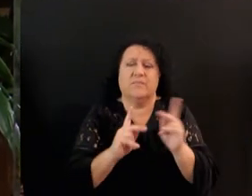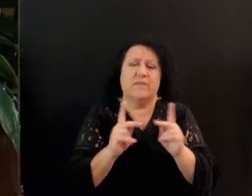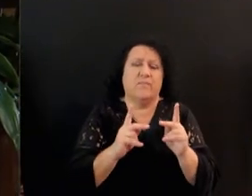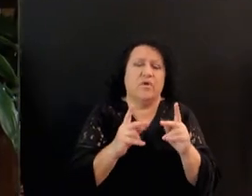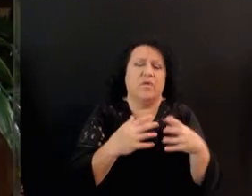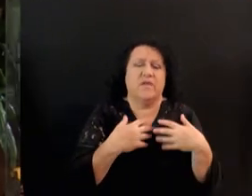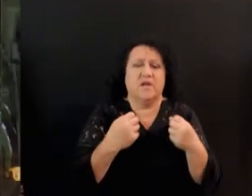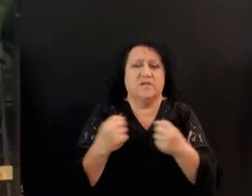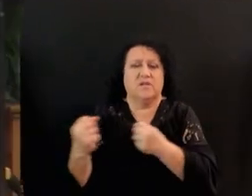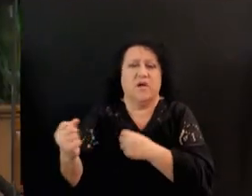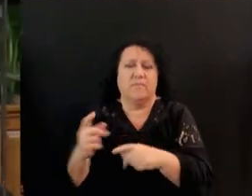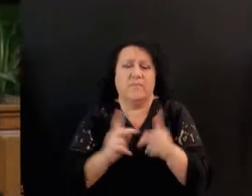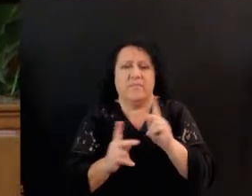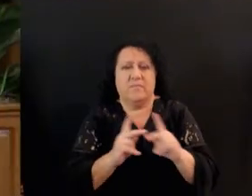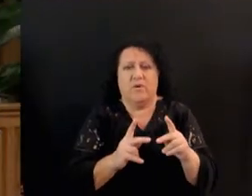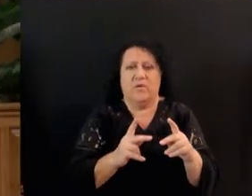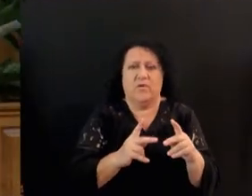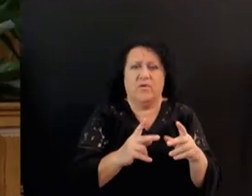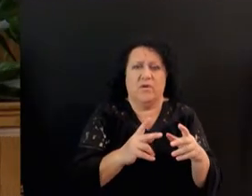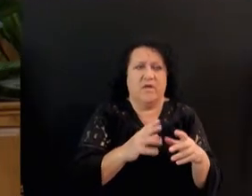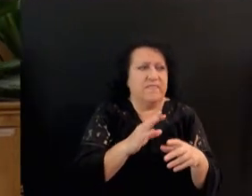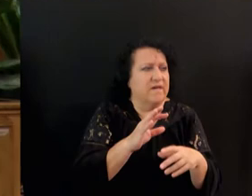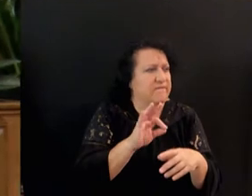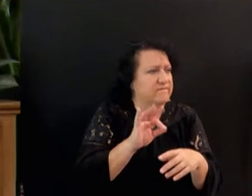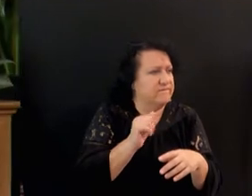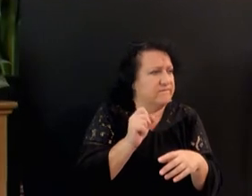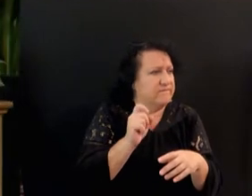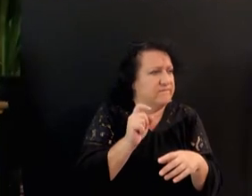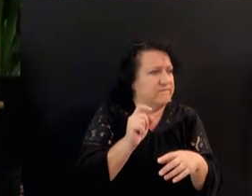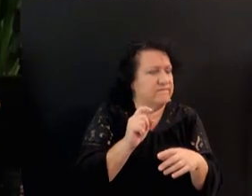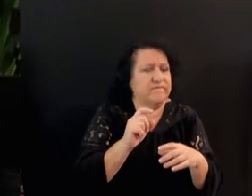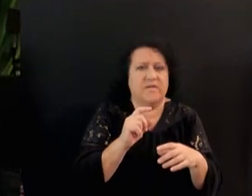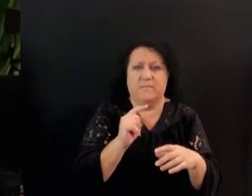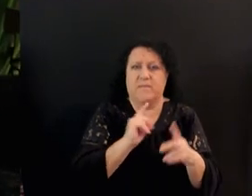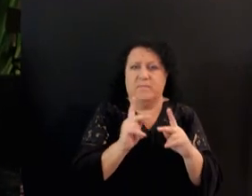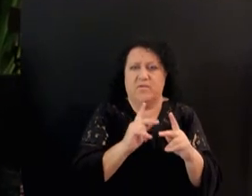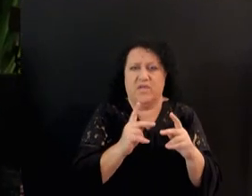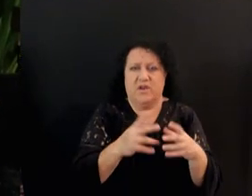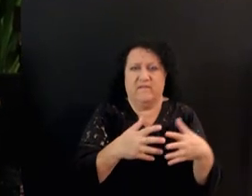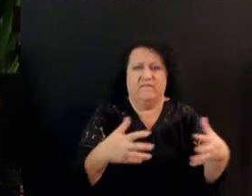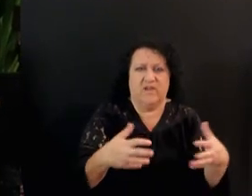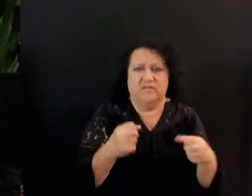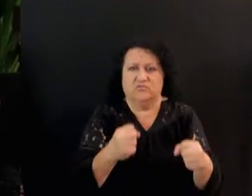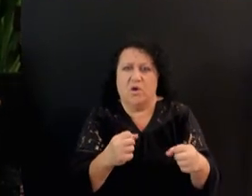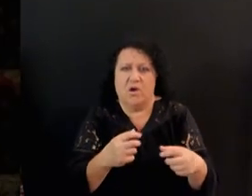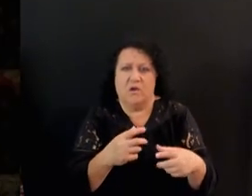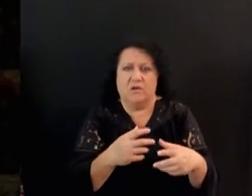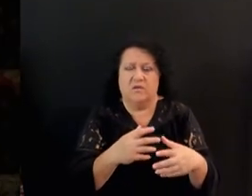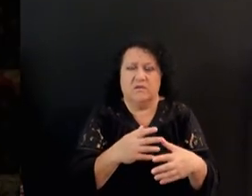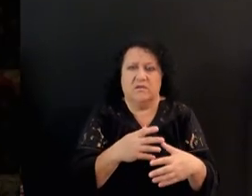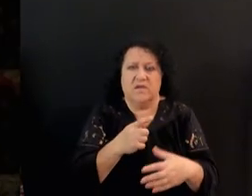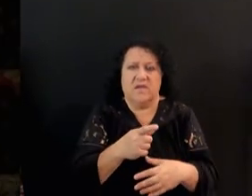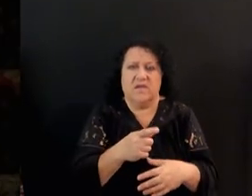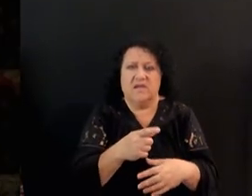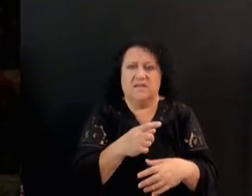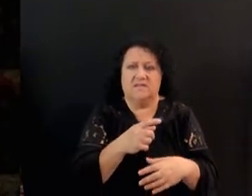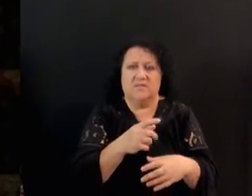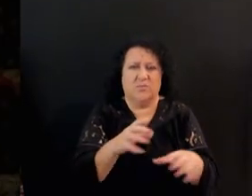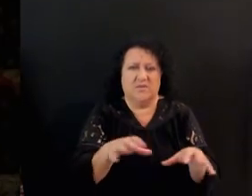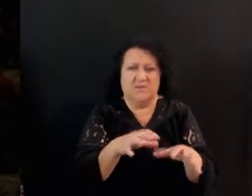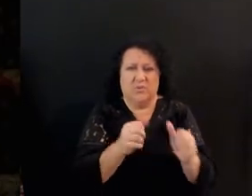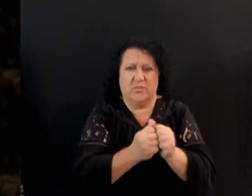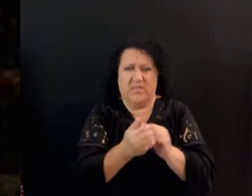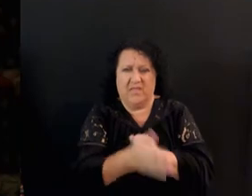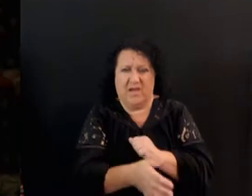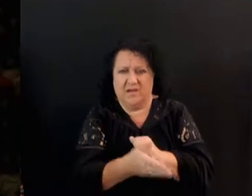part about the fat and the strong, what is Jesus doing, or God is doing, I should say? He's not body shaming. He's not doing anything of the